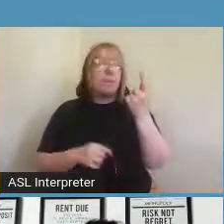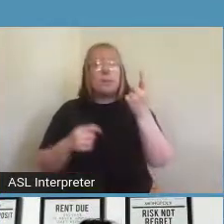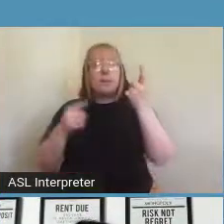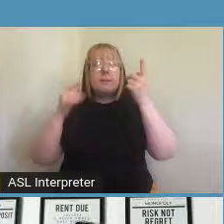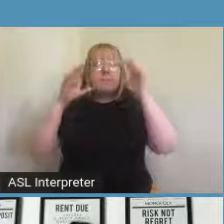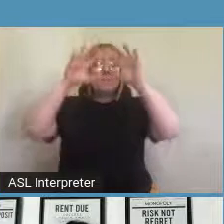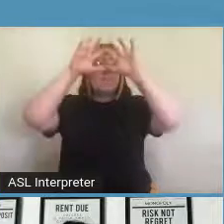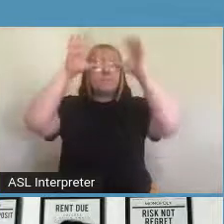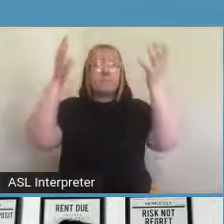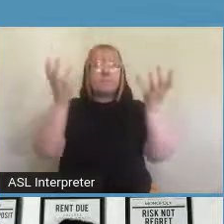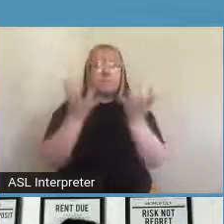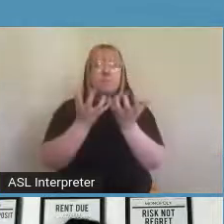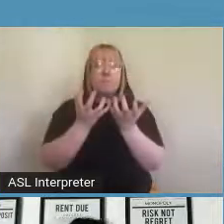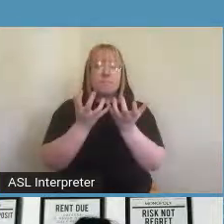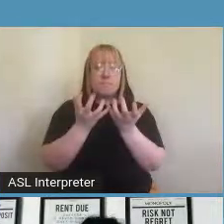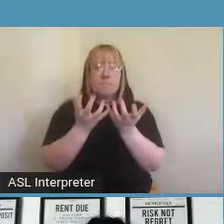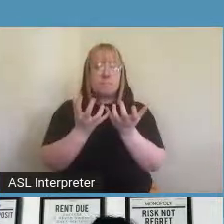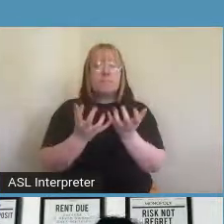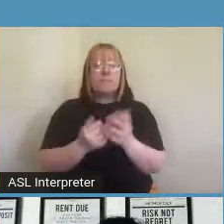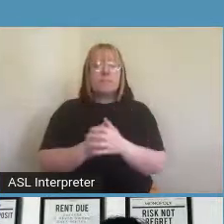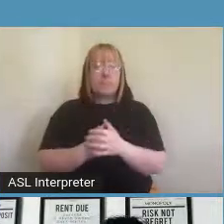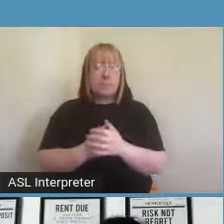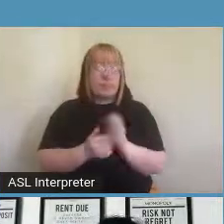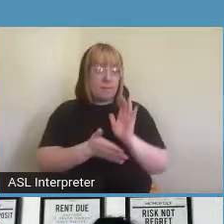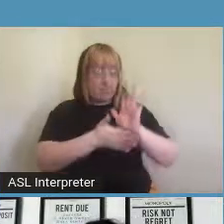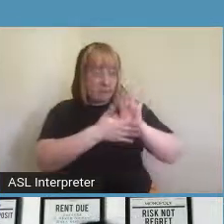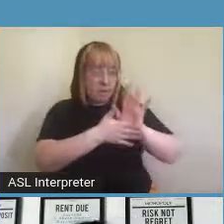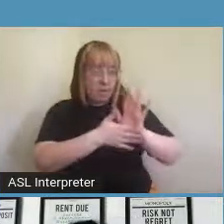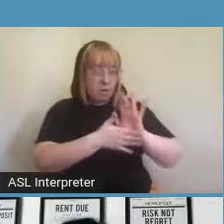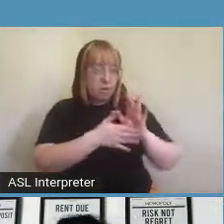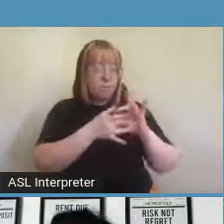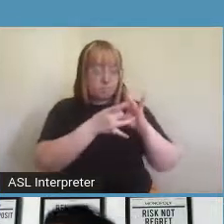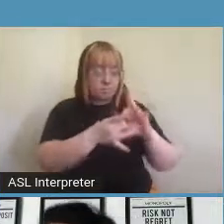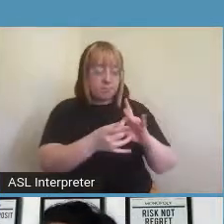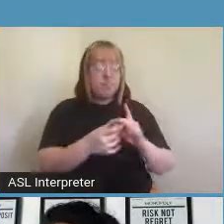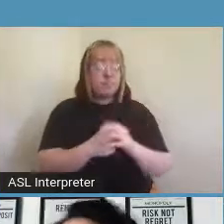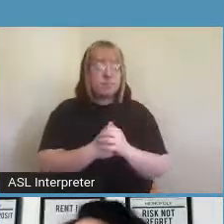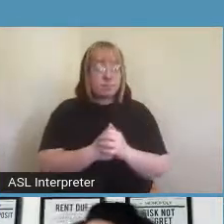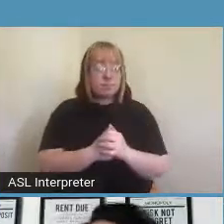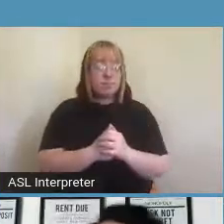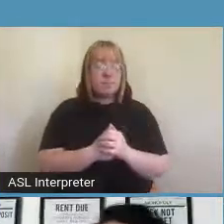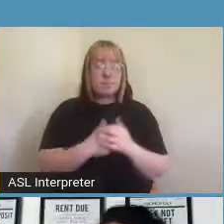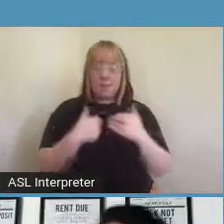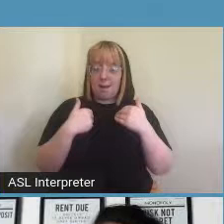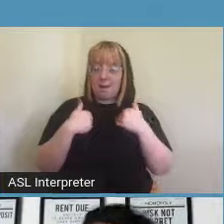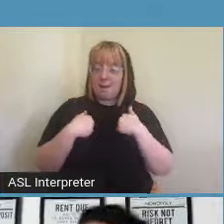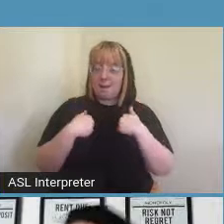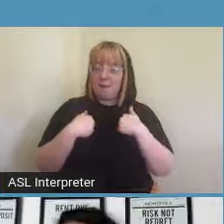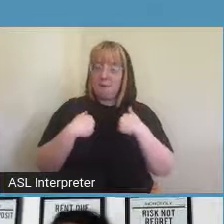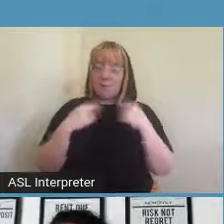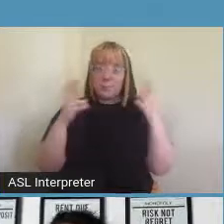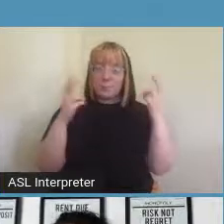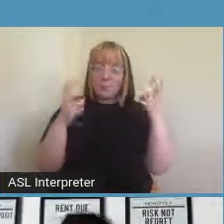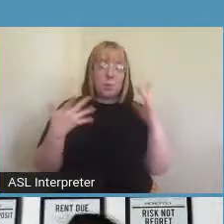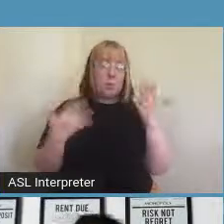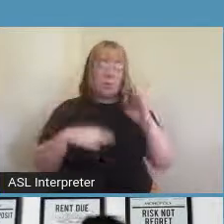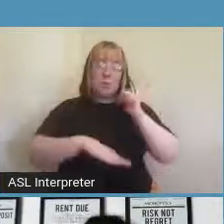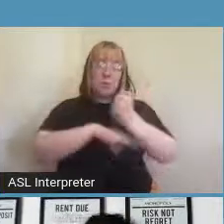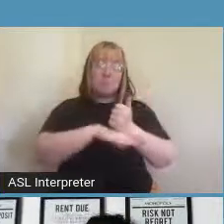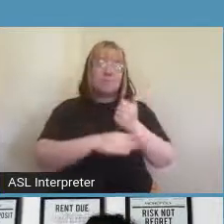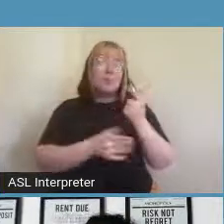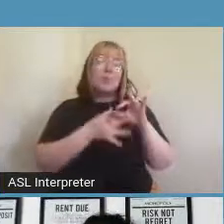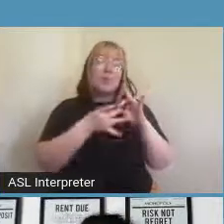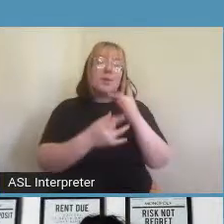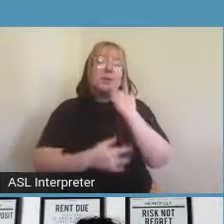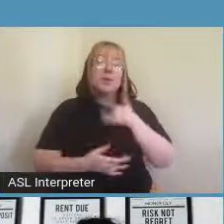really important when we think about video. And I have the theme around birthday cakes, right? So when